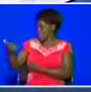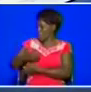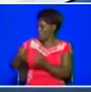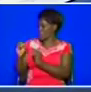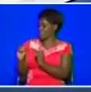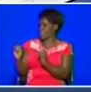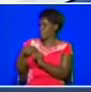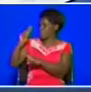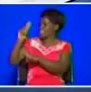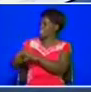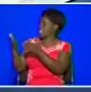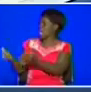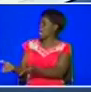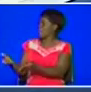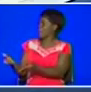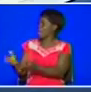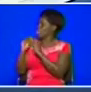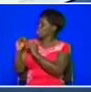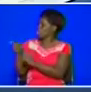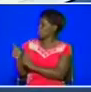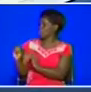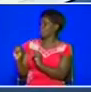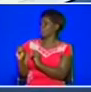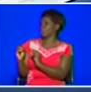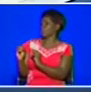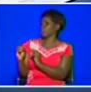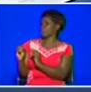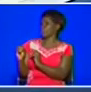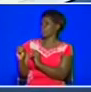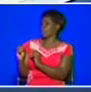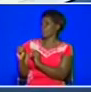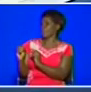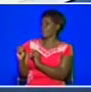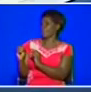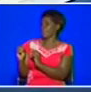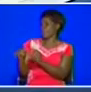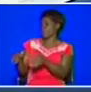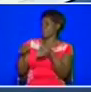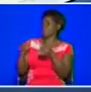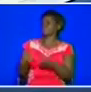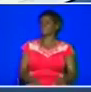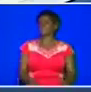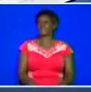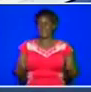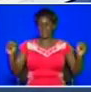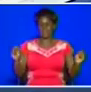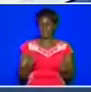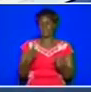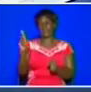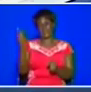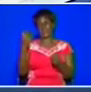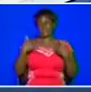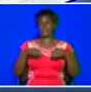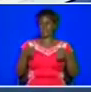policy for 25 years. But I'm not going to sit here in a TV program. But they probably want to know how it's going to be done. Well, they will have to wait. You cannot. So the Kenyans will have to